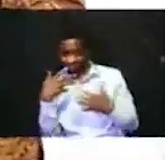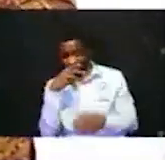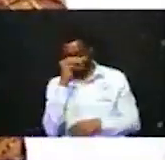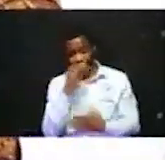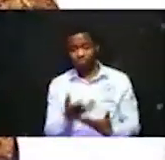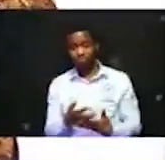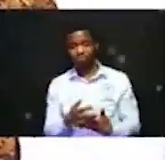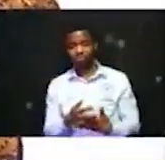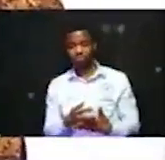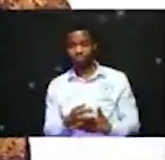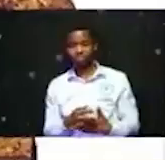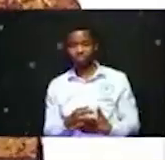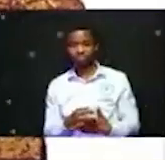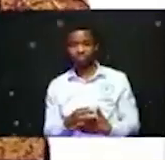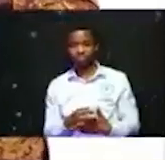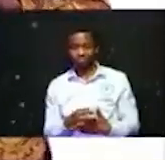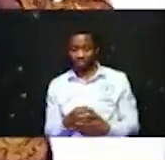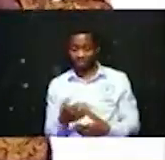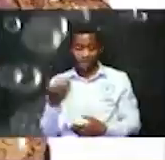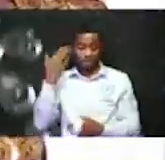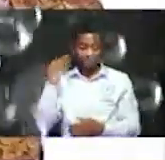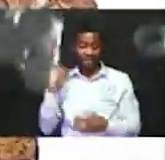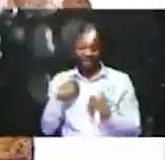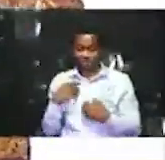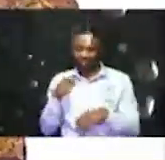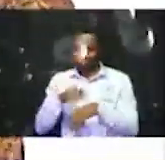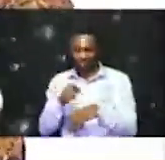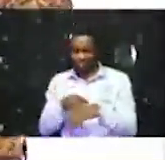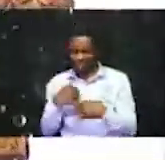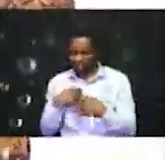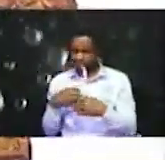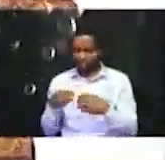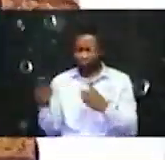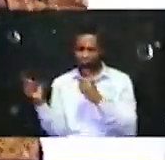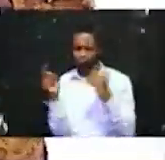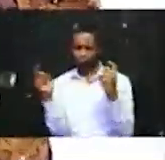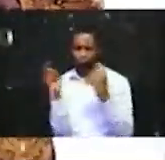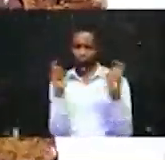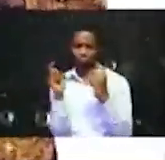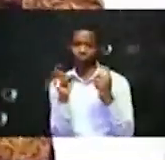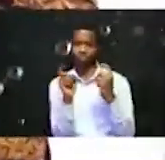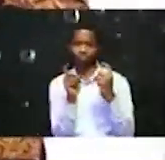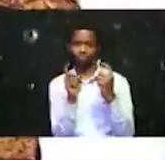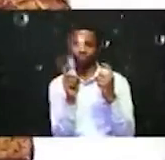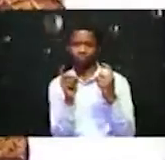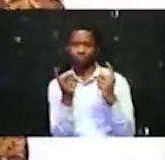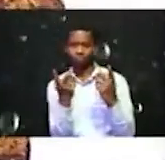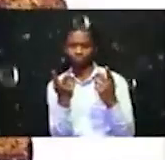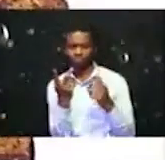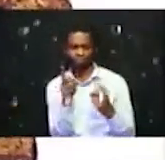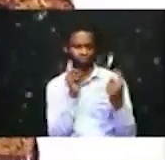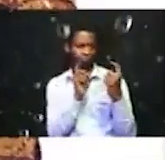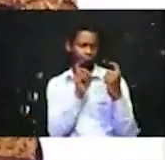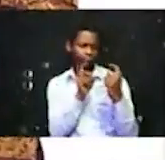was a time that there was a sharp dispute between Barnabas and Saul or Paul over John